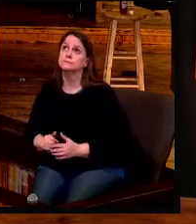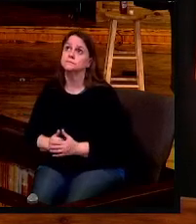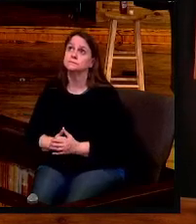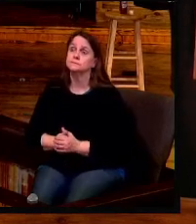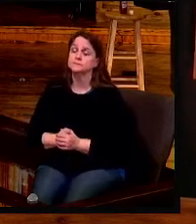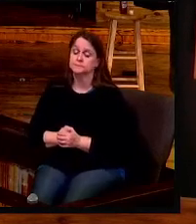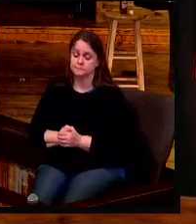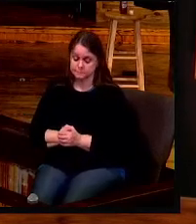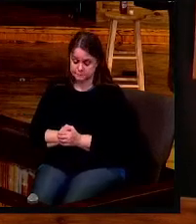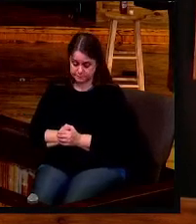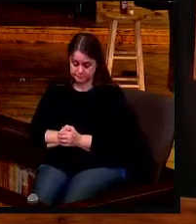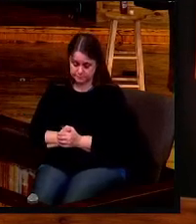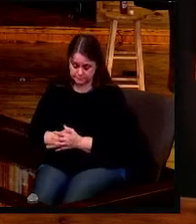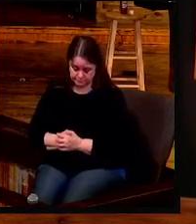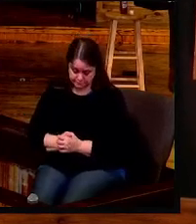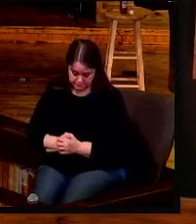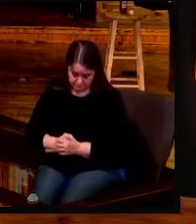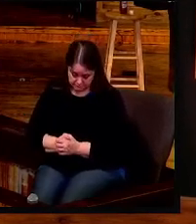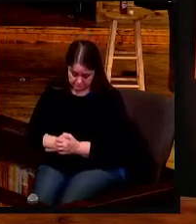There was a song I ran across.